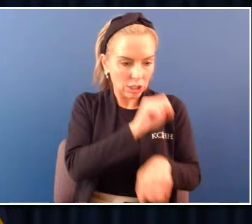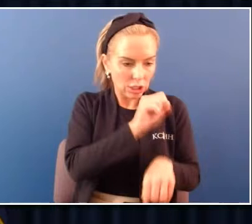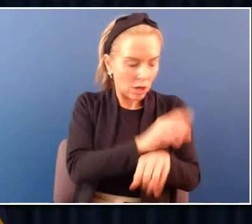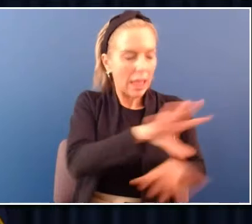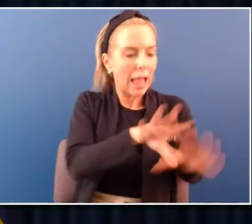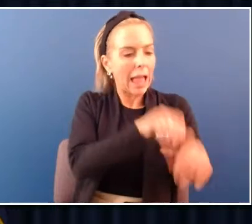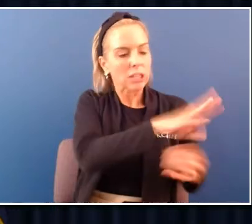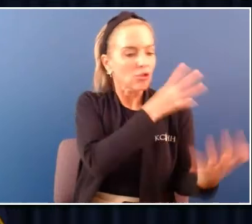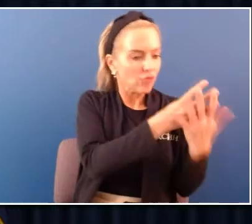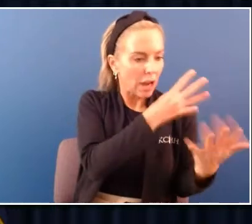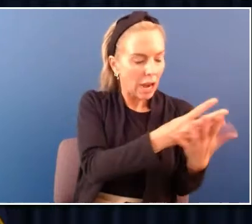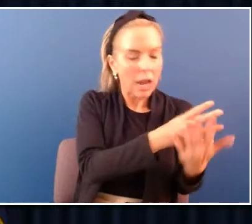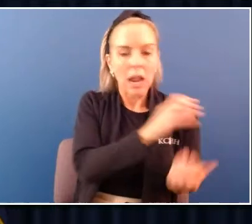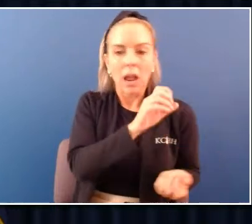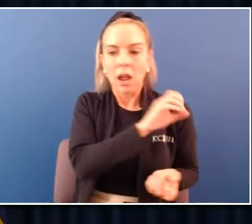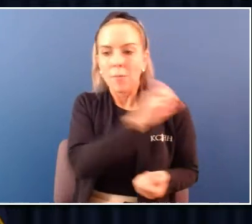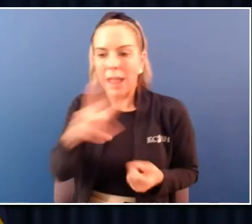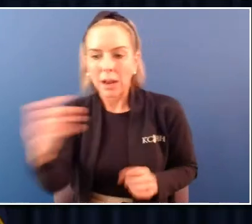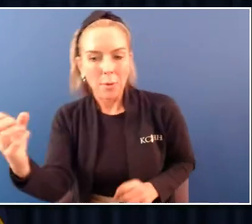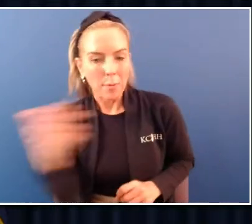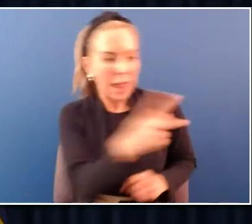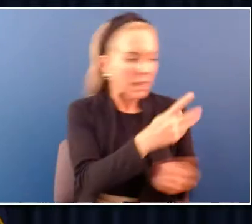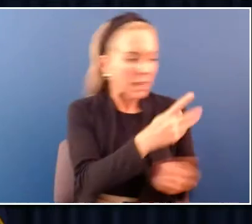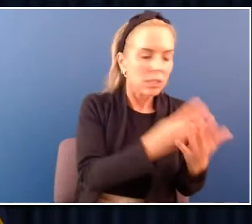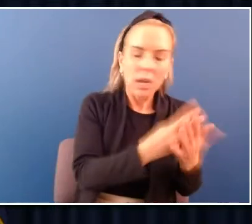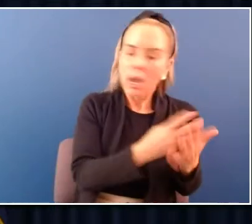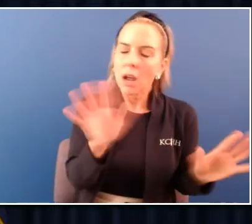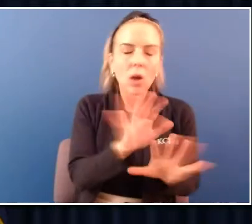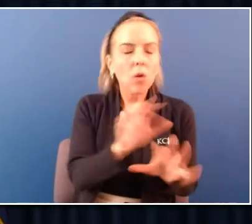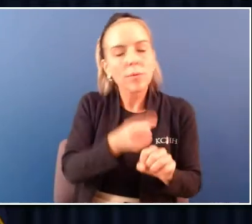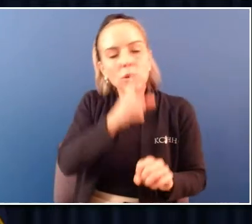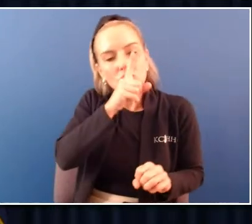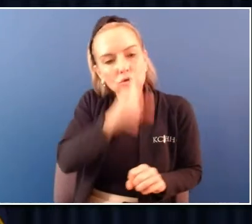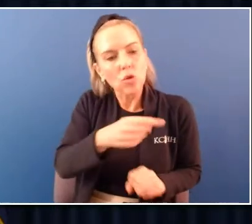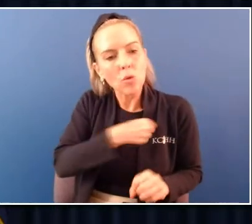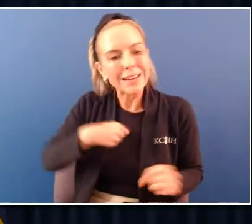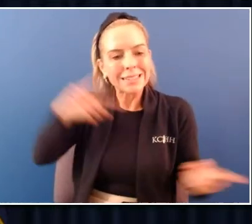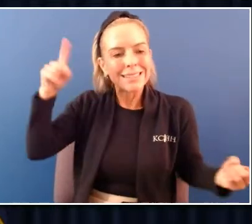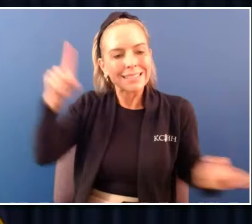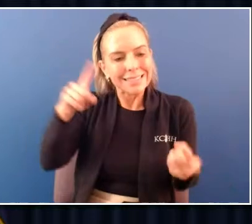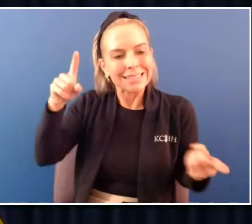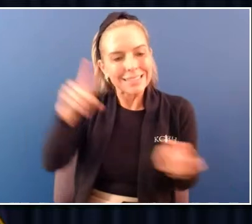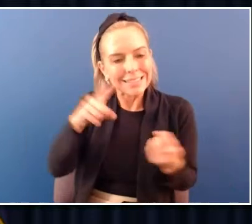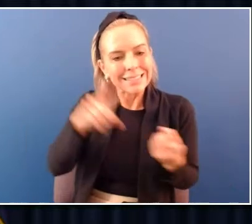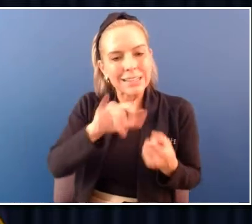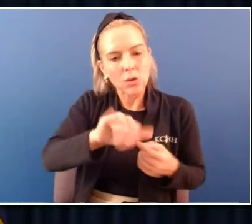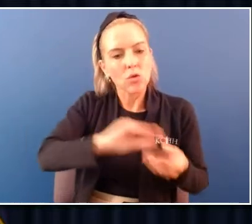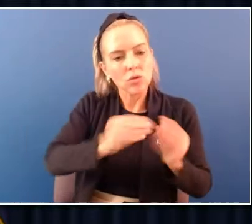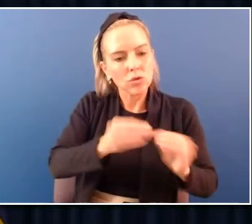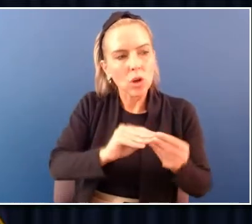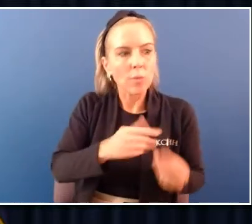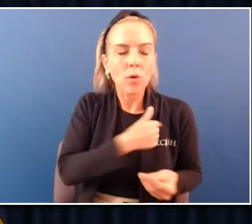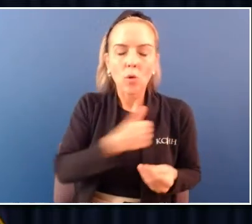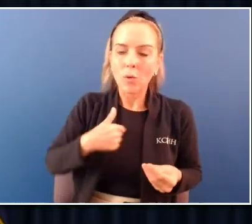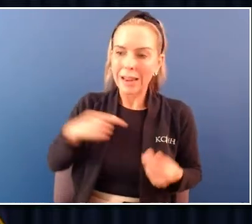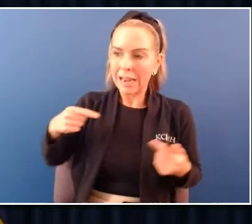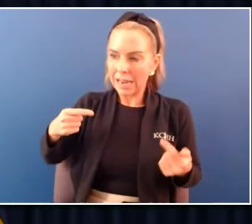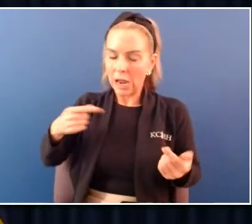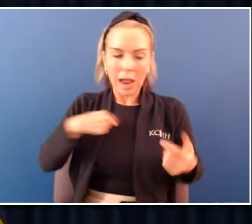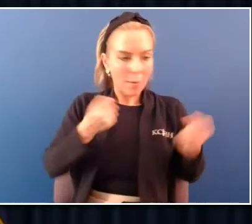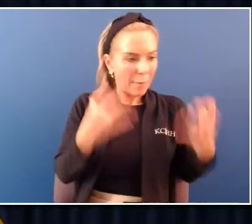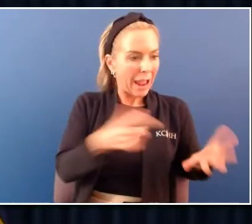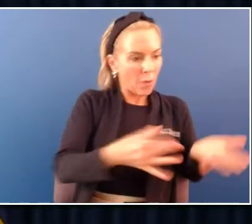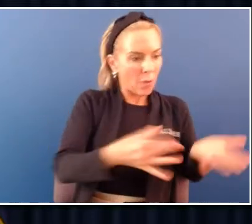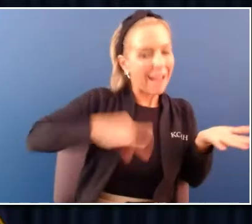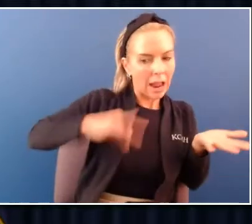provide that good job. It's important as we experience this prosperity to do better for everyone in all of these